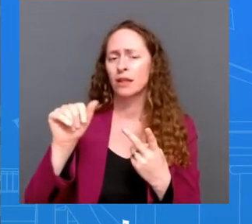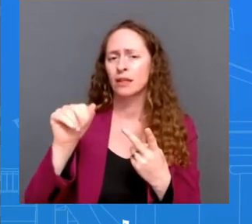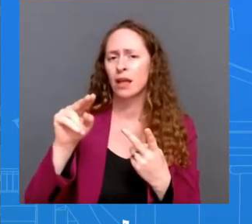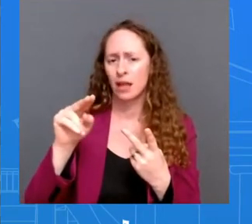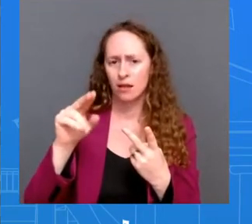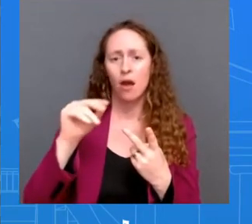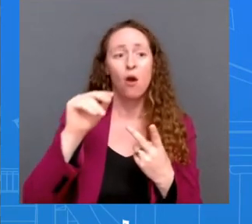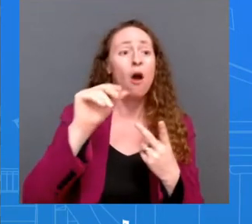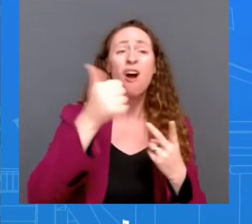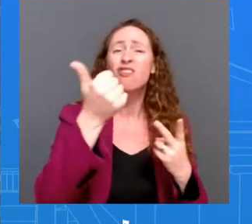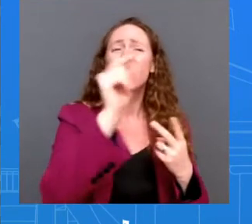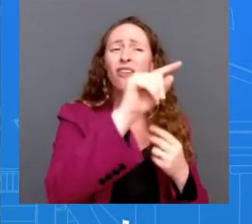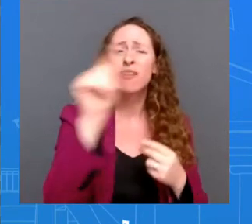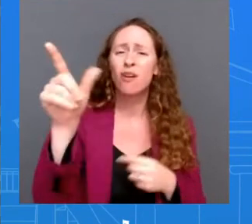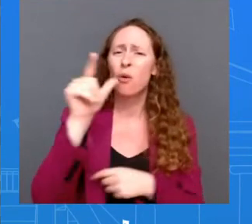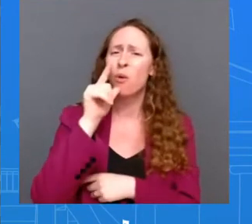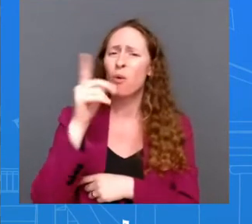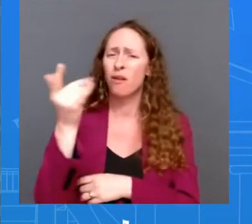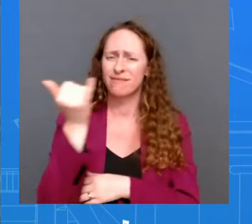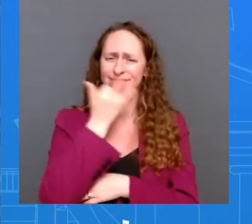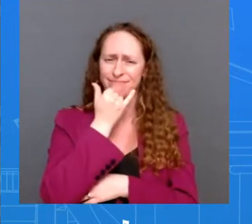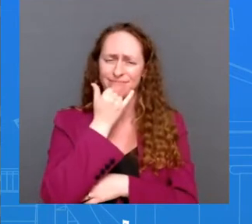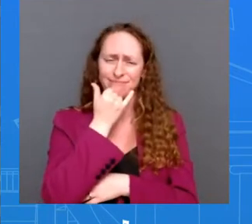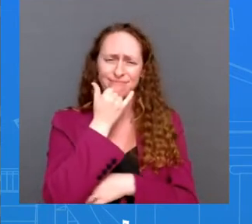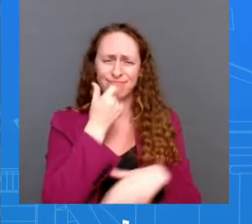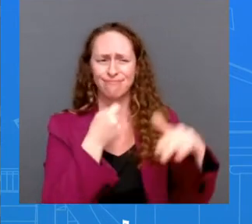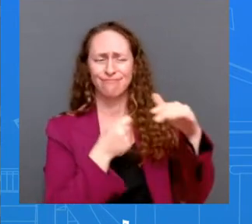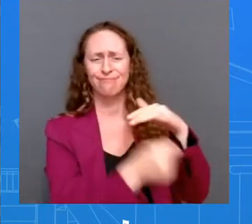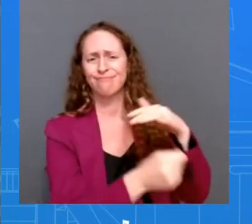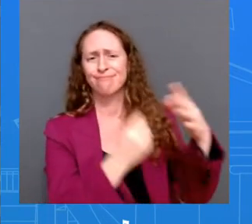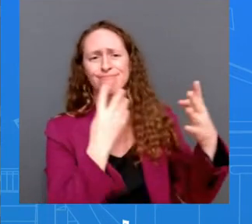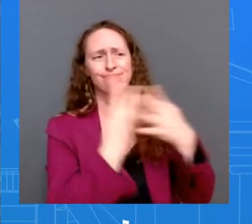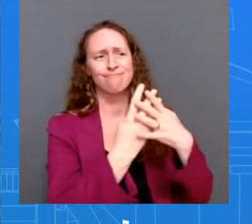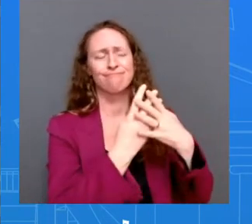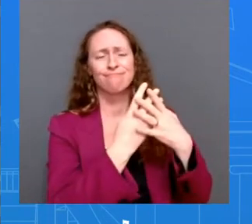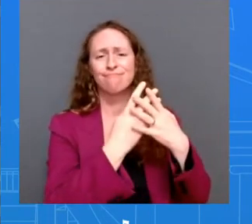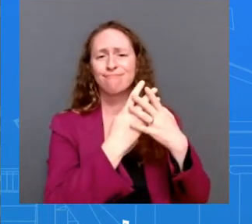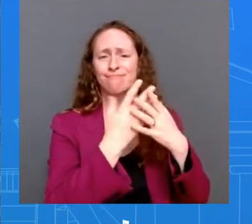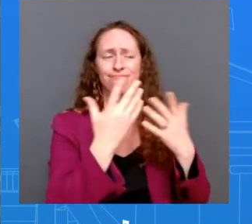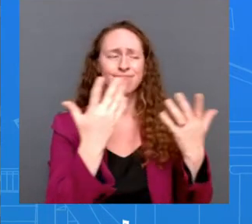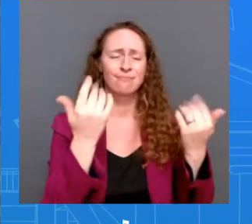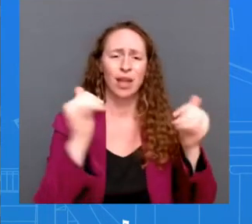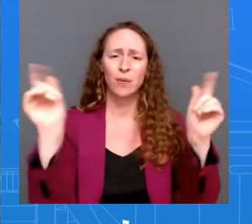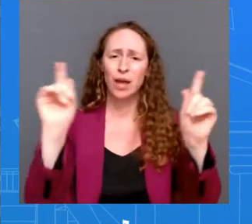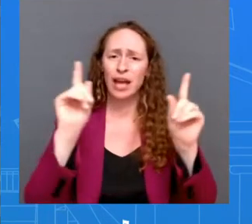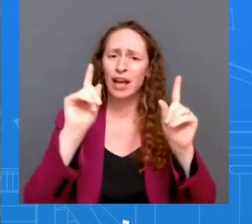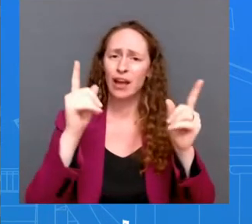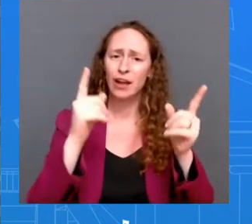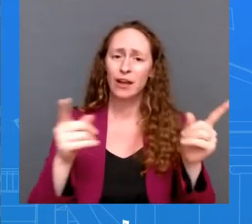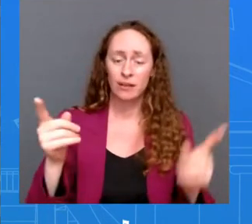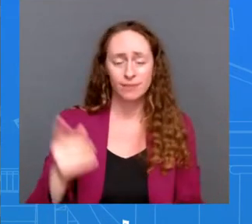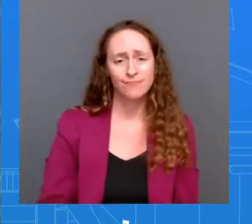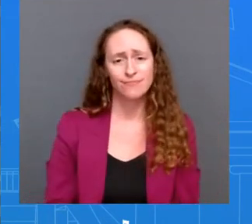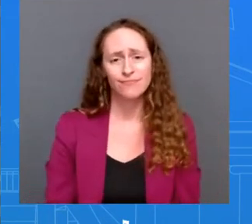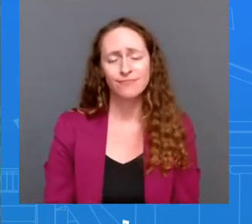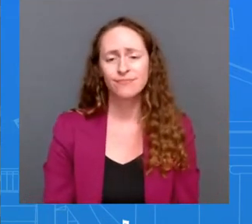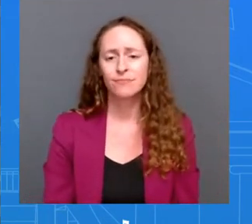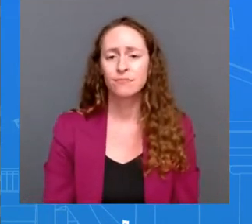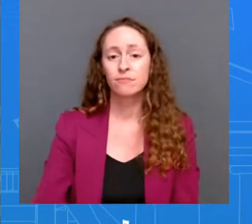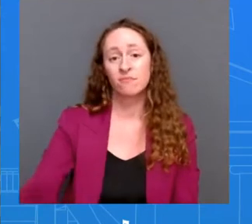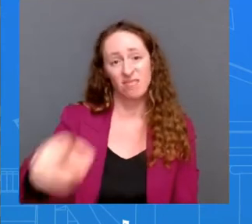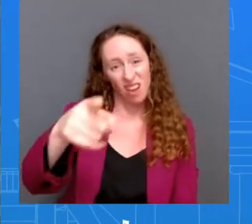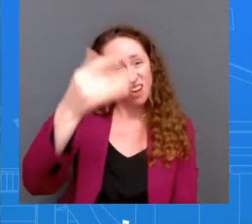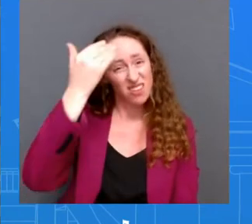all know, we have made a substantial offer to bring her and Paul Whelan home. We urge Russia to accept